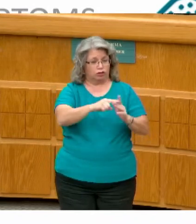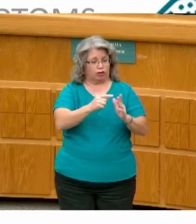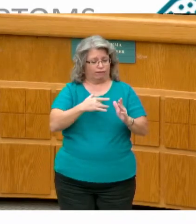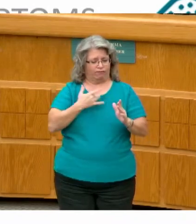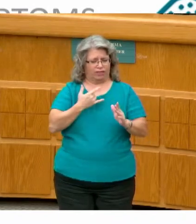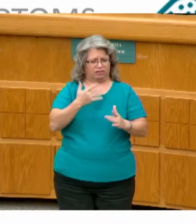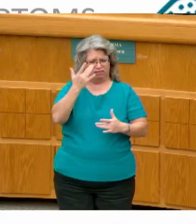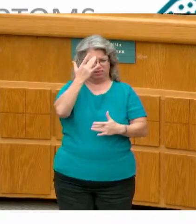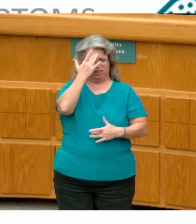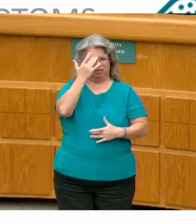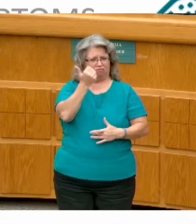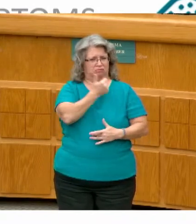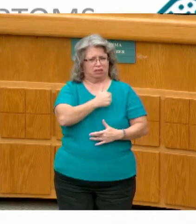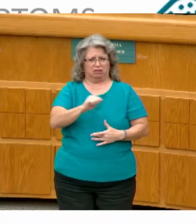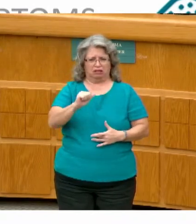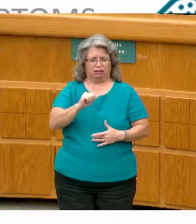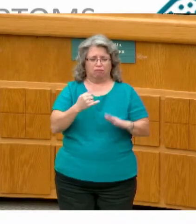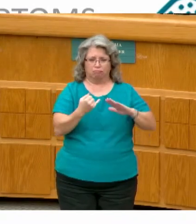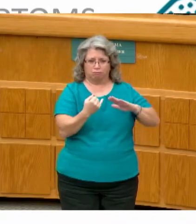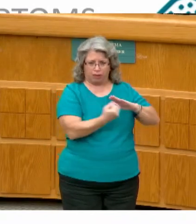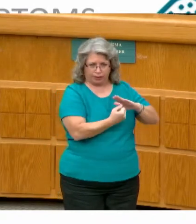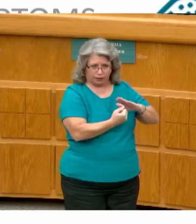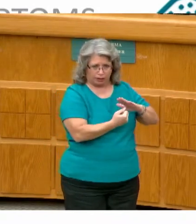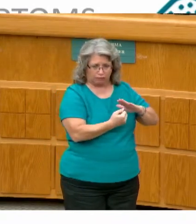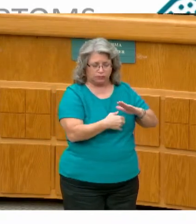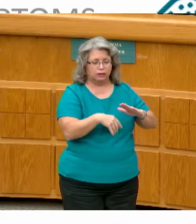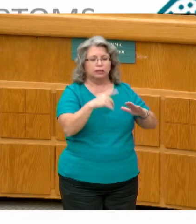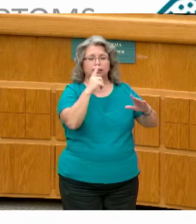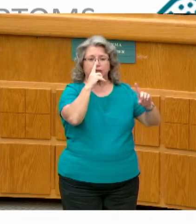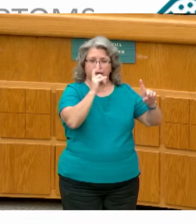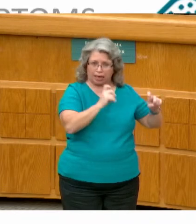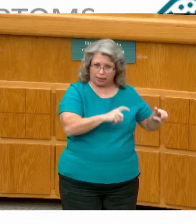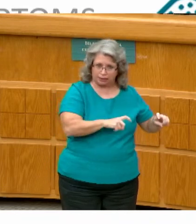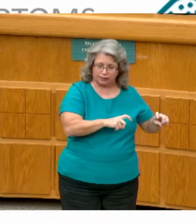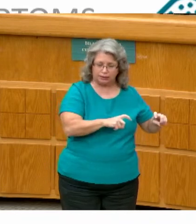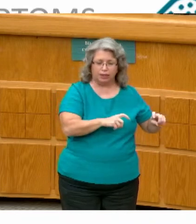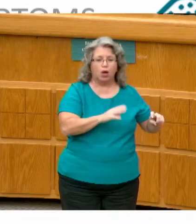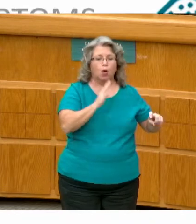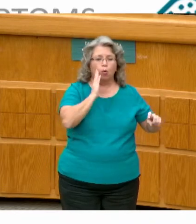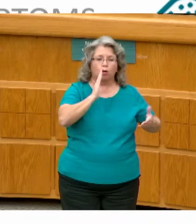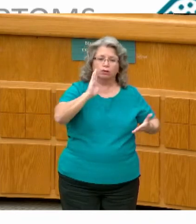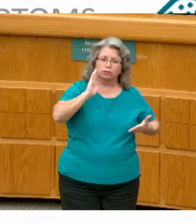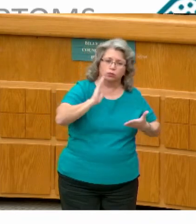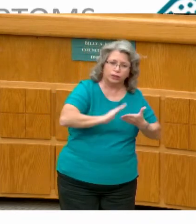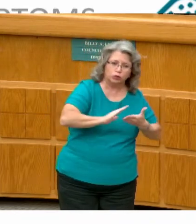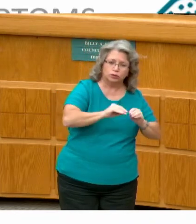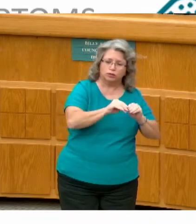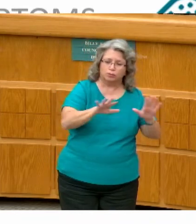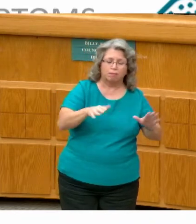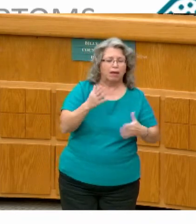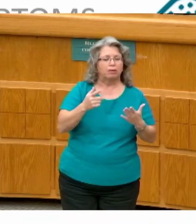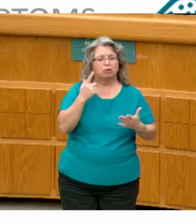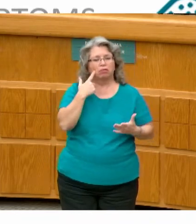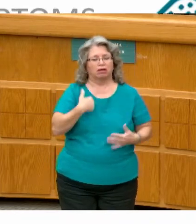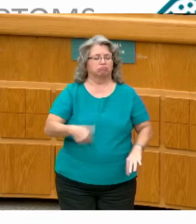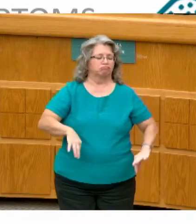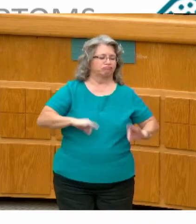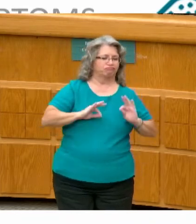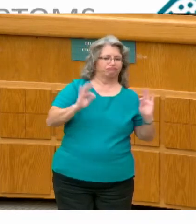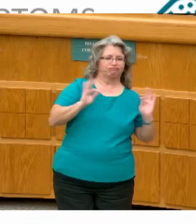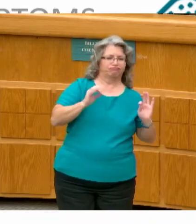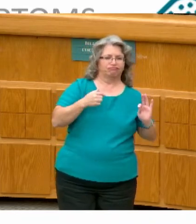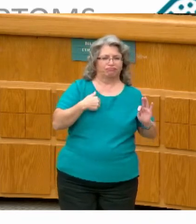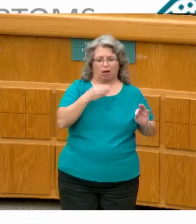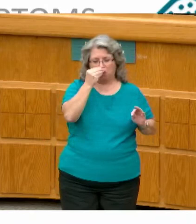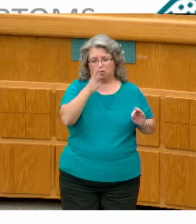tested. This will help you to stop the spread. So, because here's what happens. Maybe you're not really worried about the negative